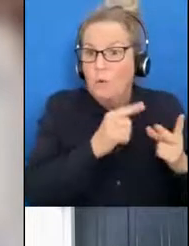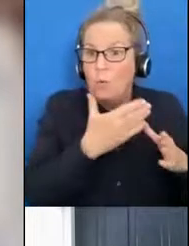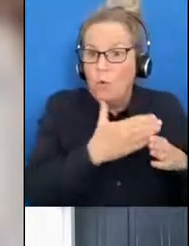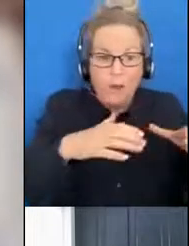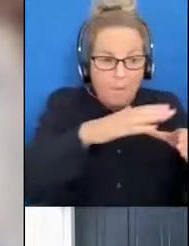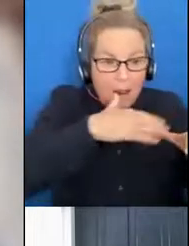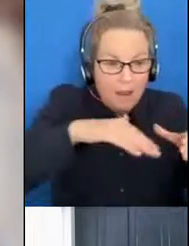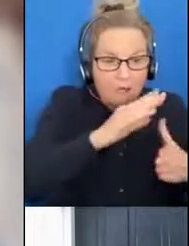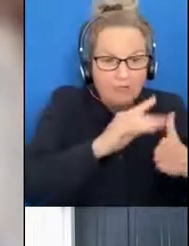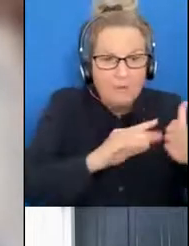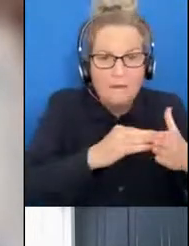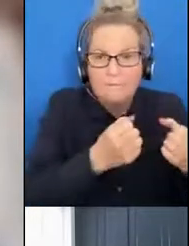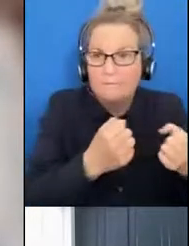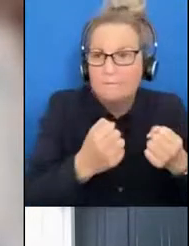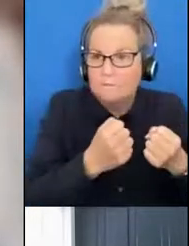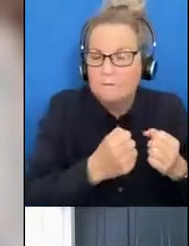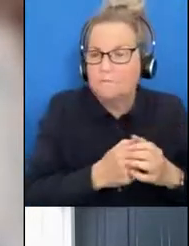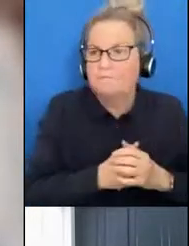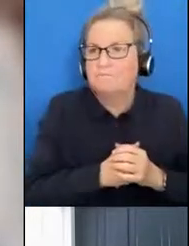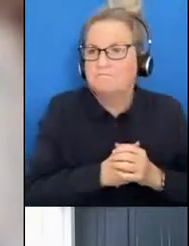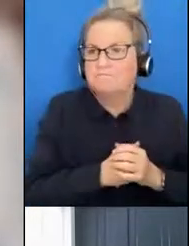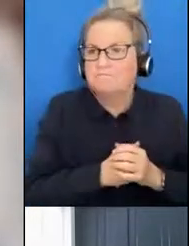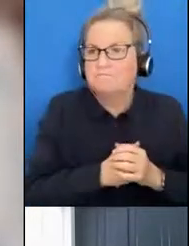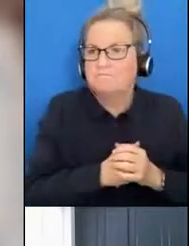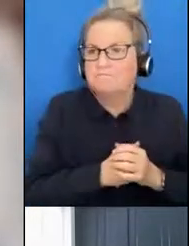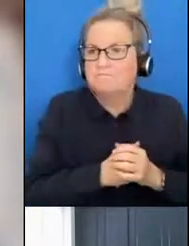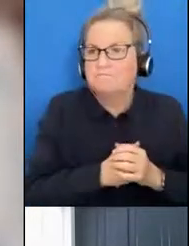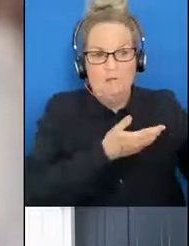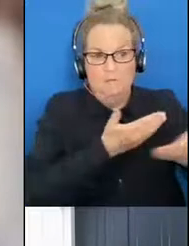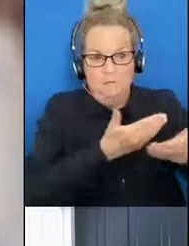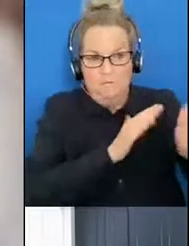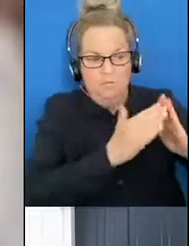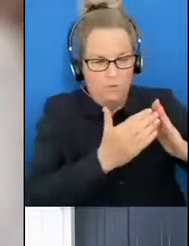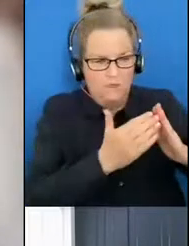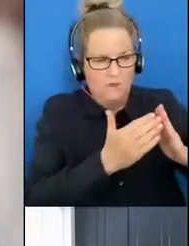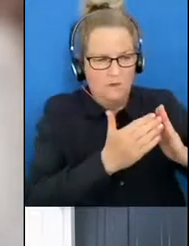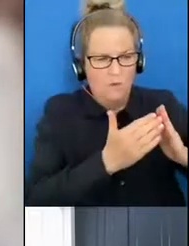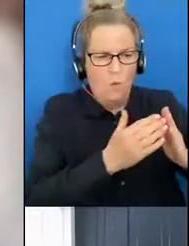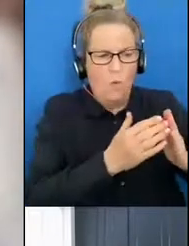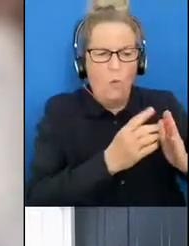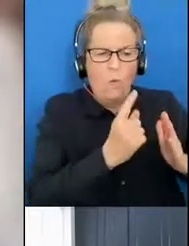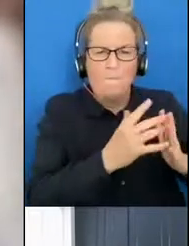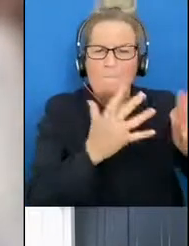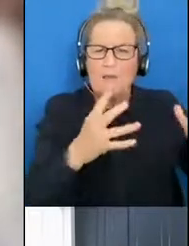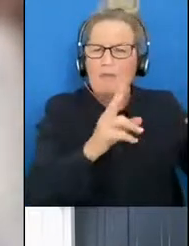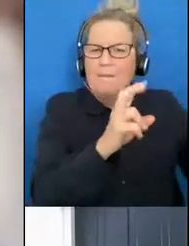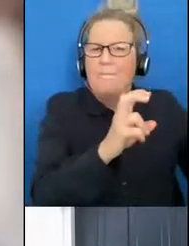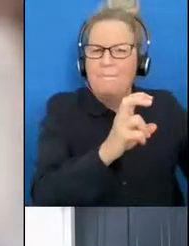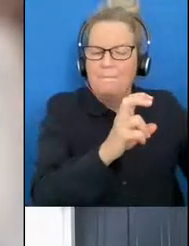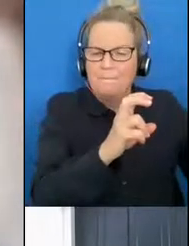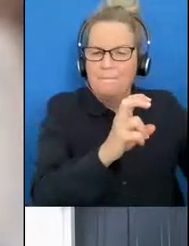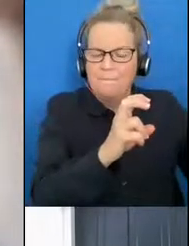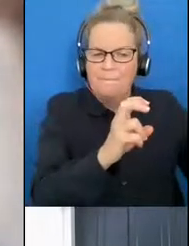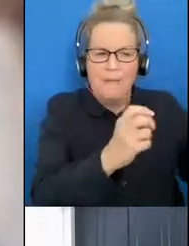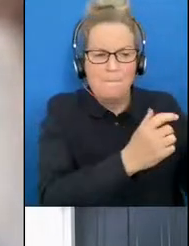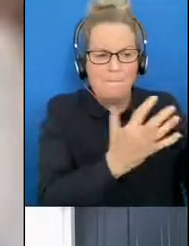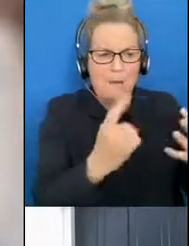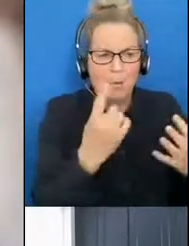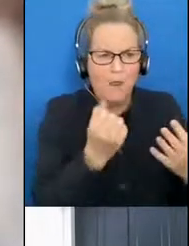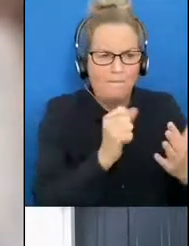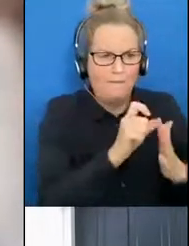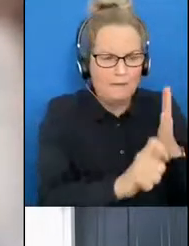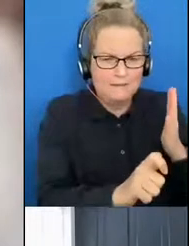one of the major themes that came from that community consultation was that many people with disability